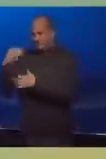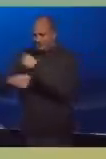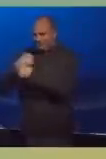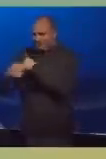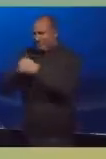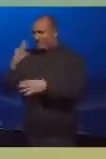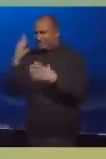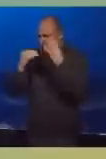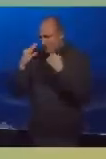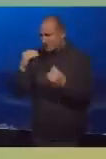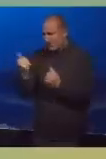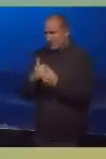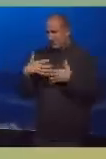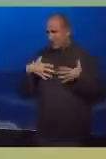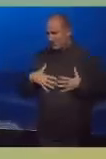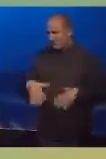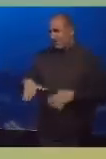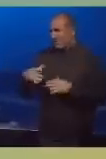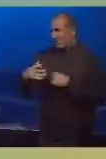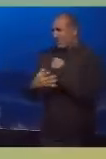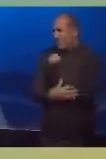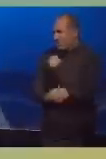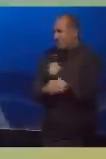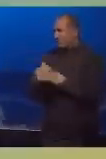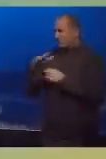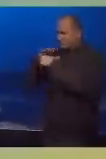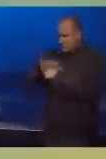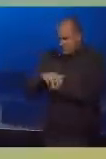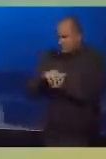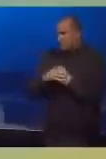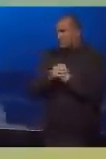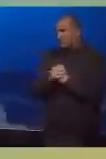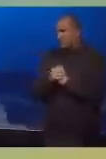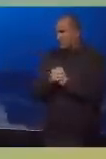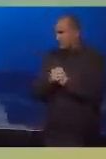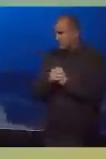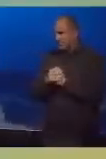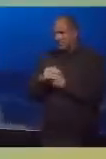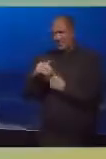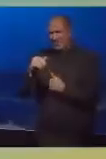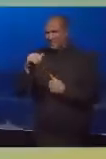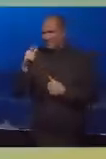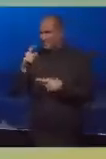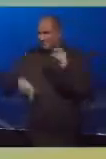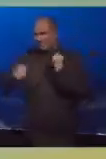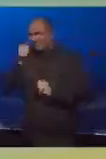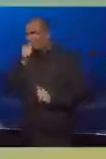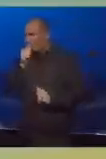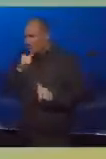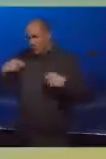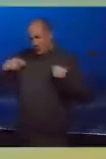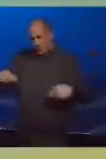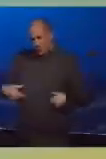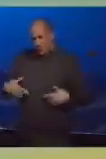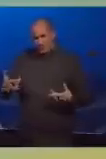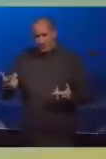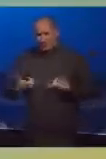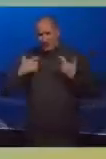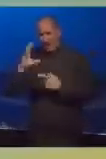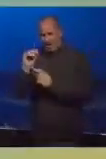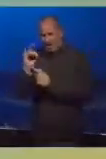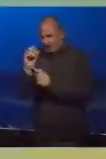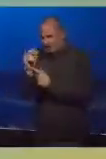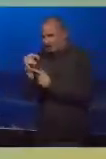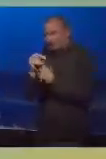repression, with poverty, and deplorable inhuman living conditions, and